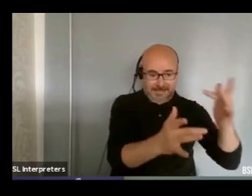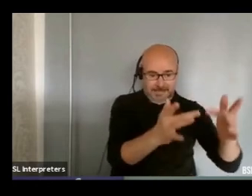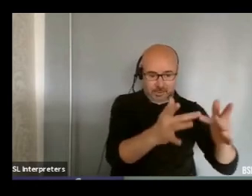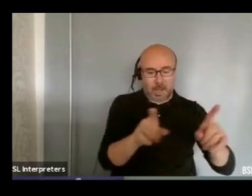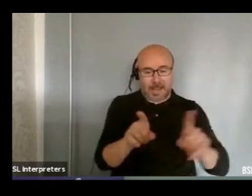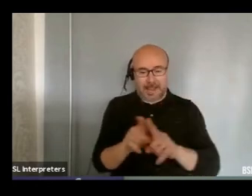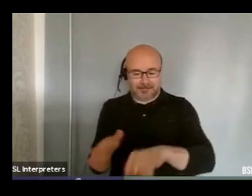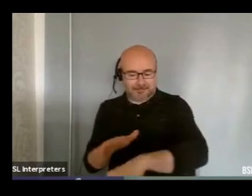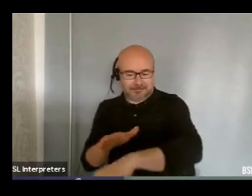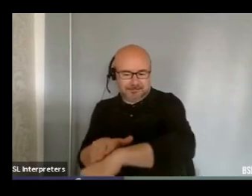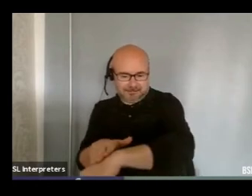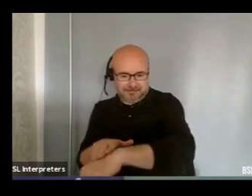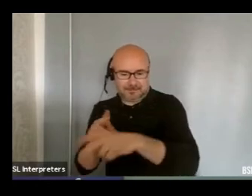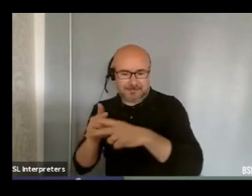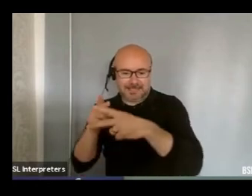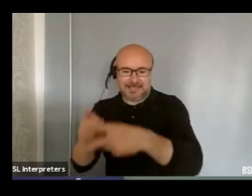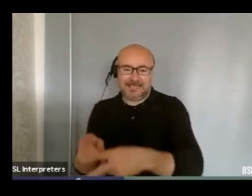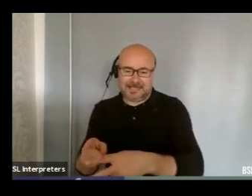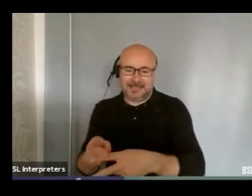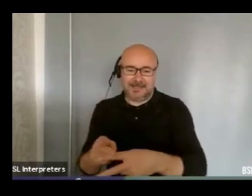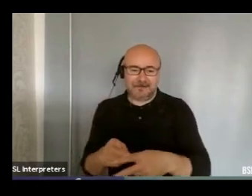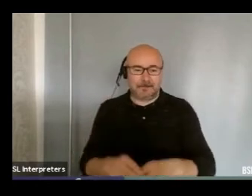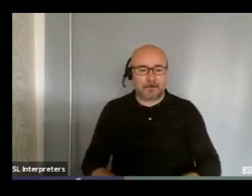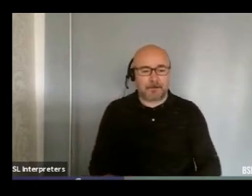kind of digital care. One of my senior